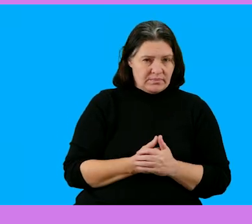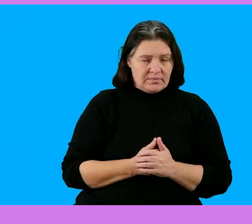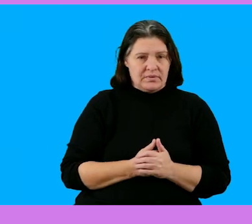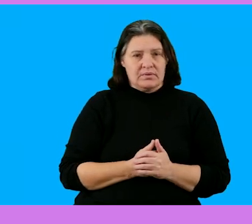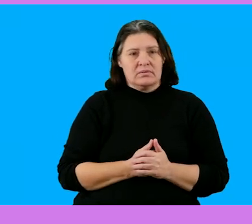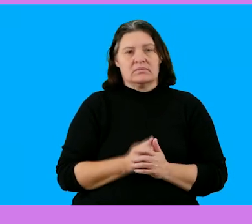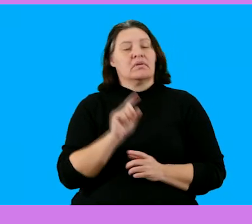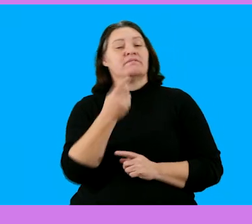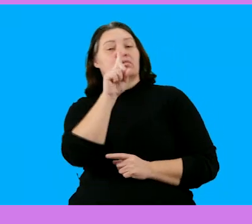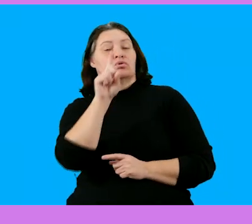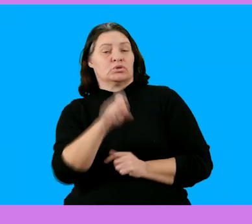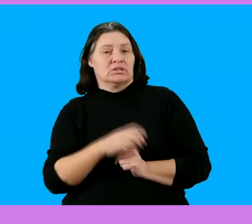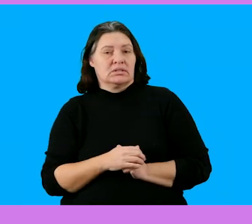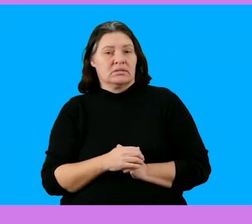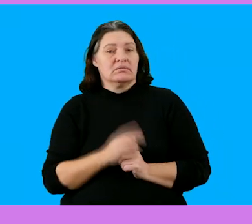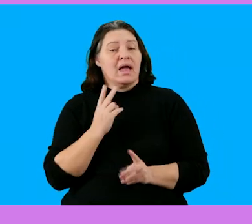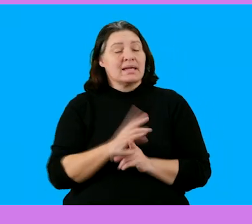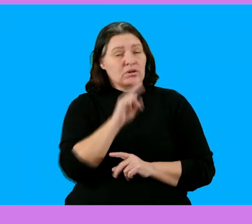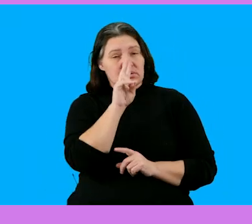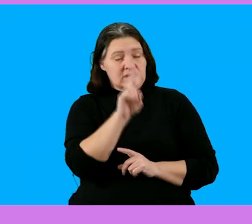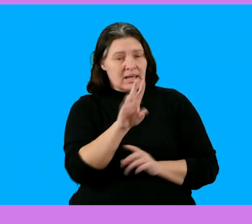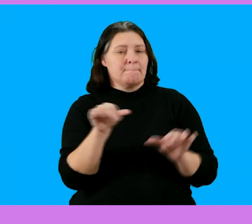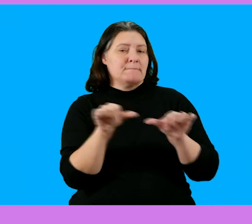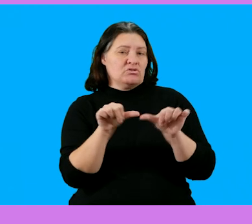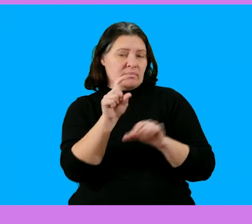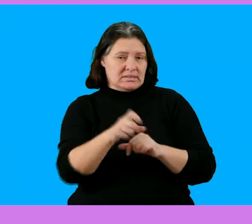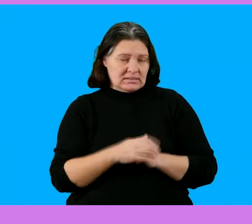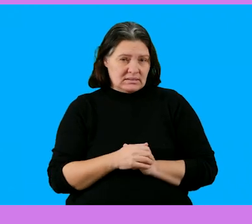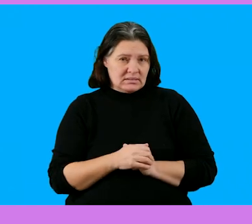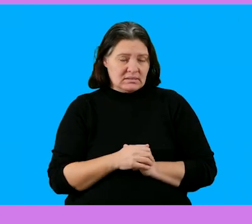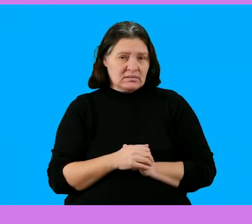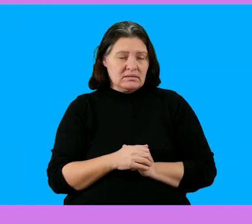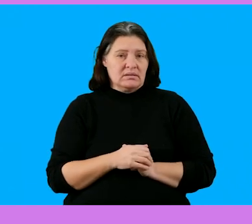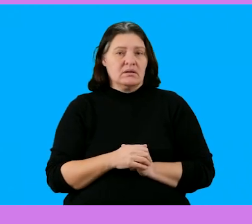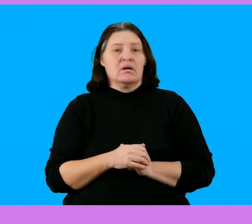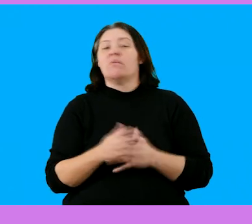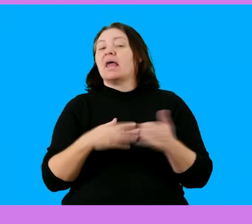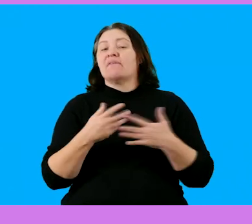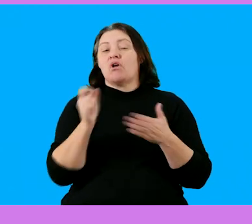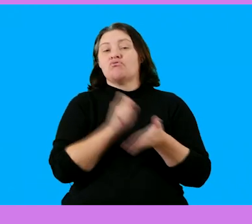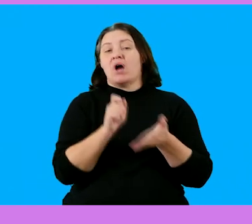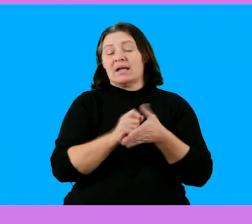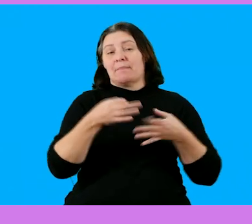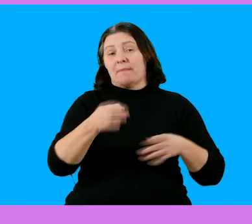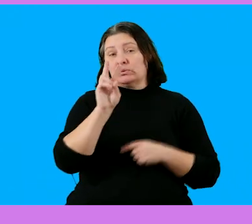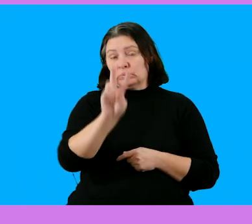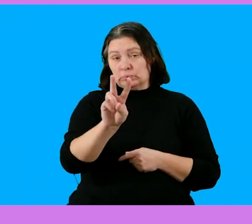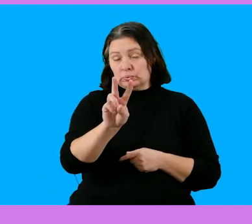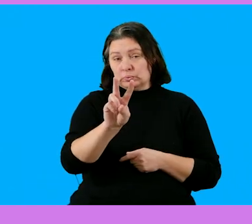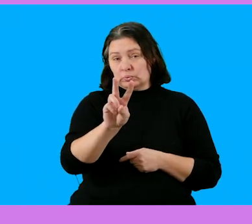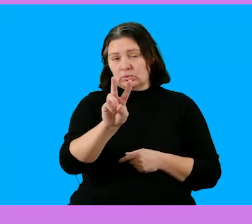follow, right? So the first question here, and again you'll see we need to measure. So I want to ask you, whenever you're going to write paper